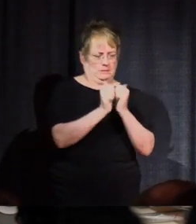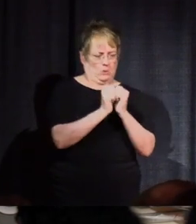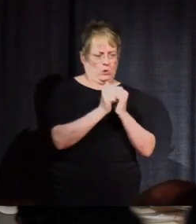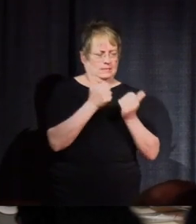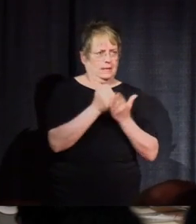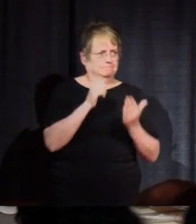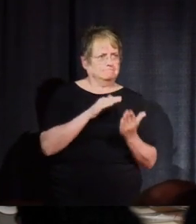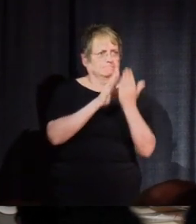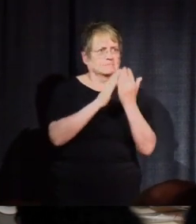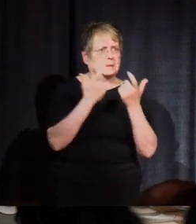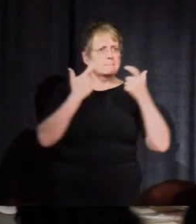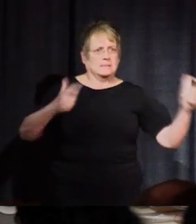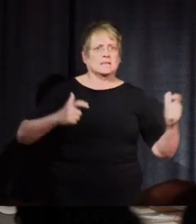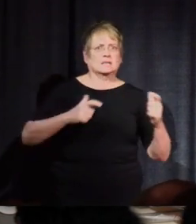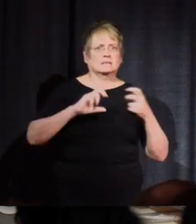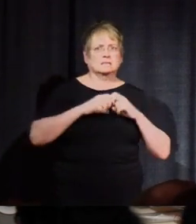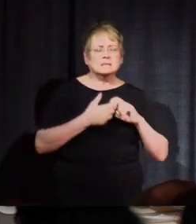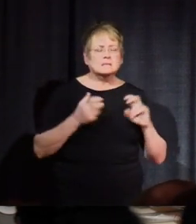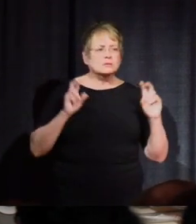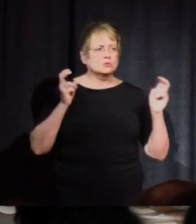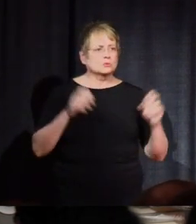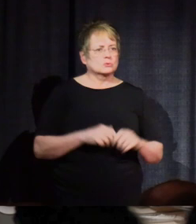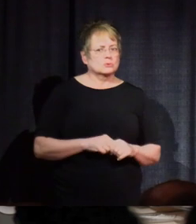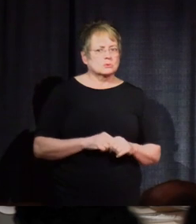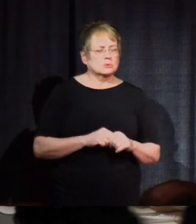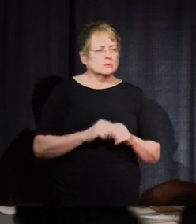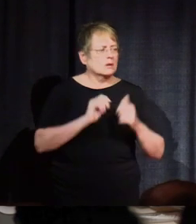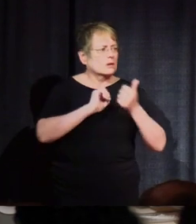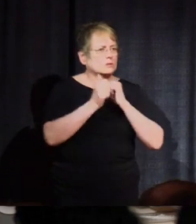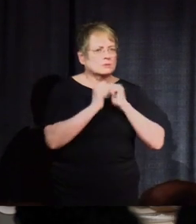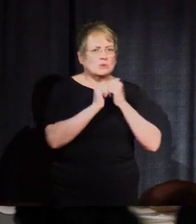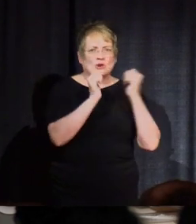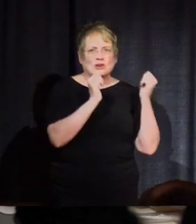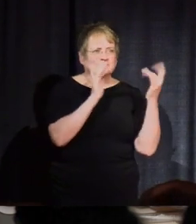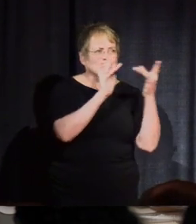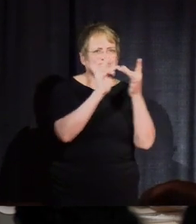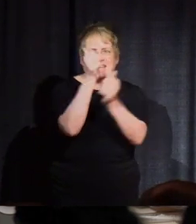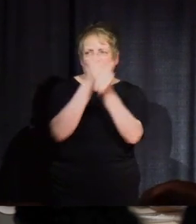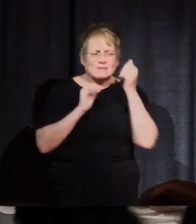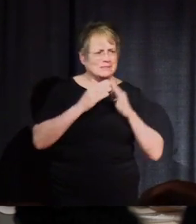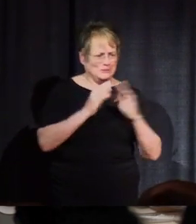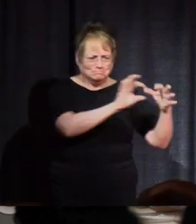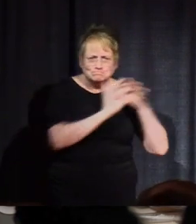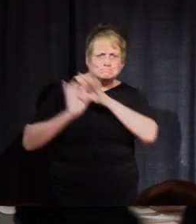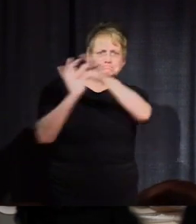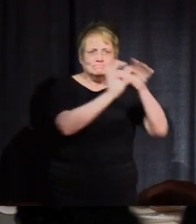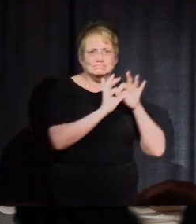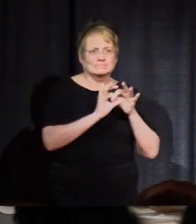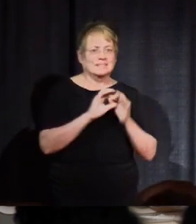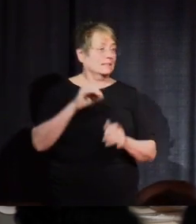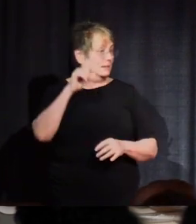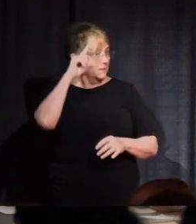address our biggest social issues sport reaches into every community in alaska it connects us and like